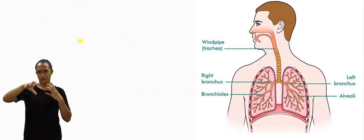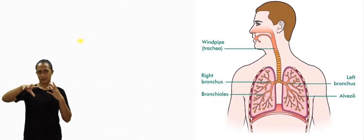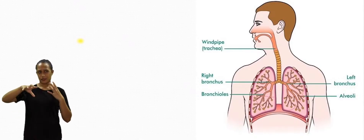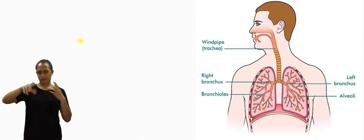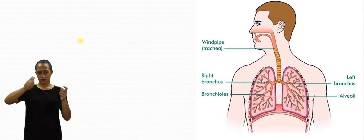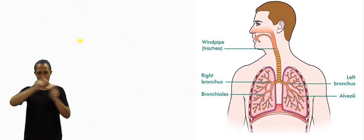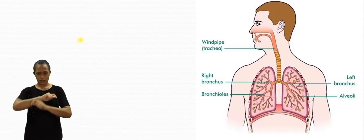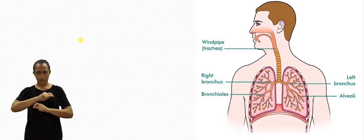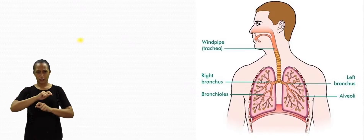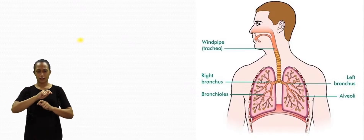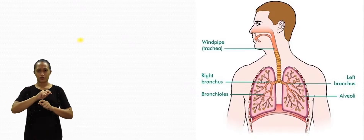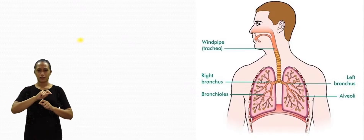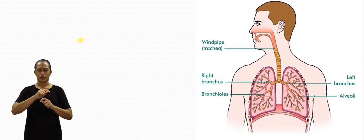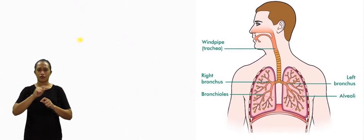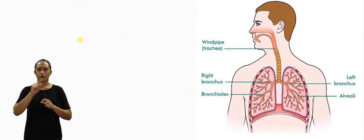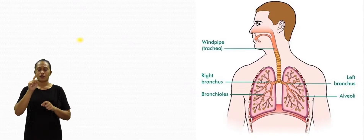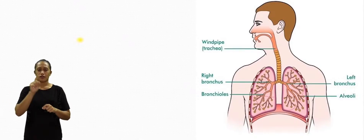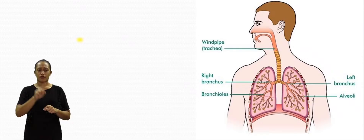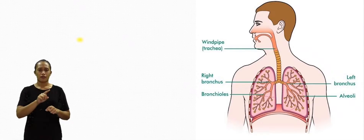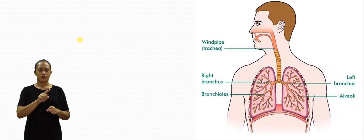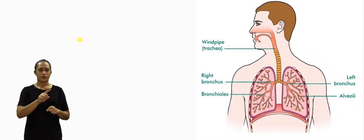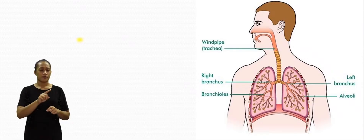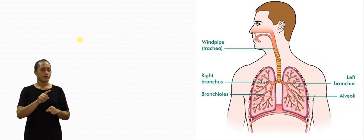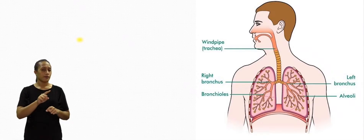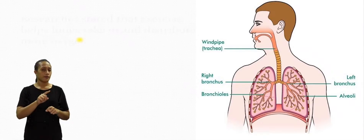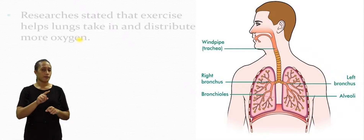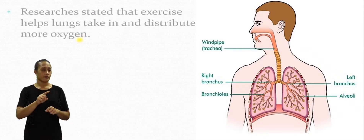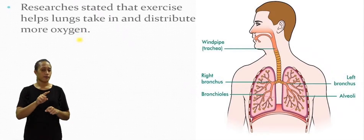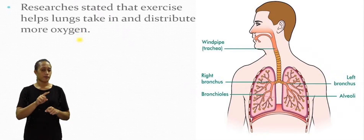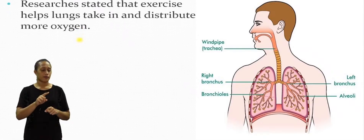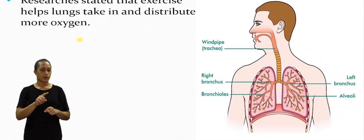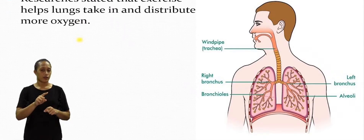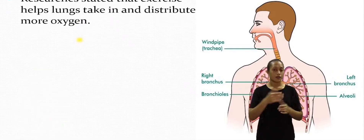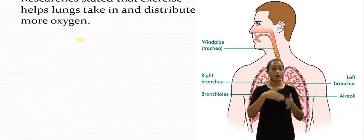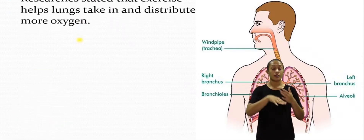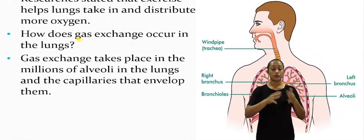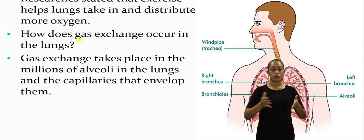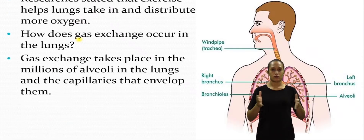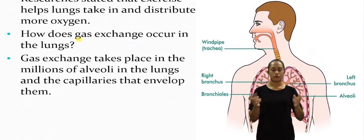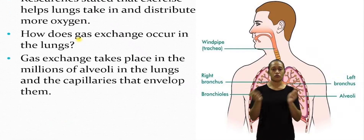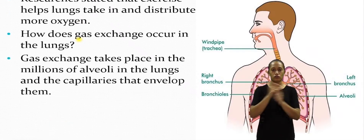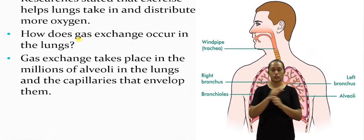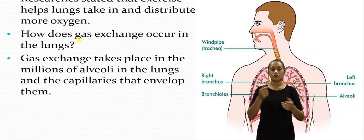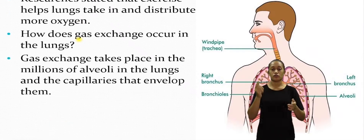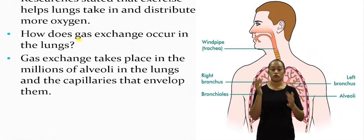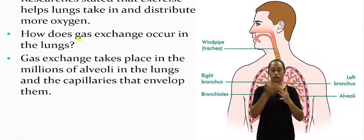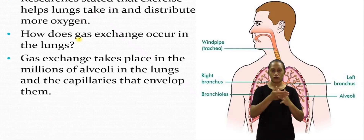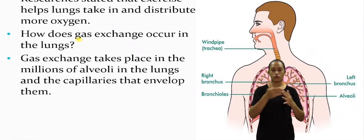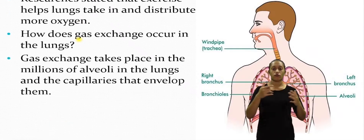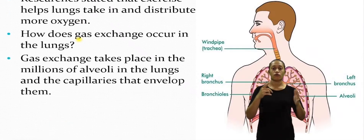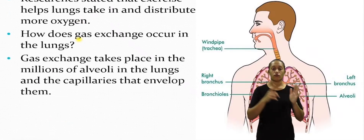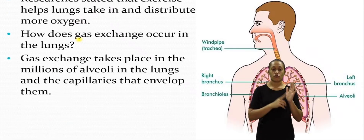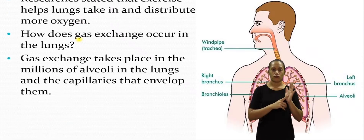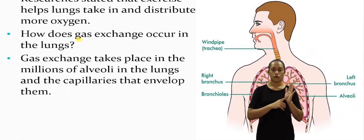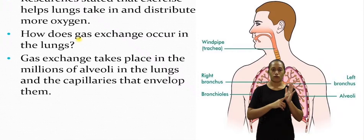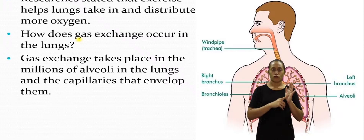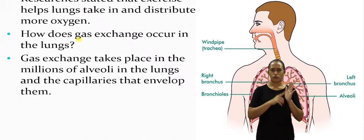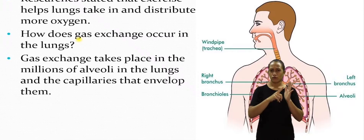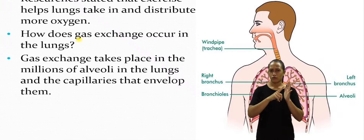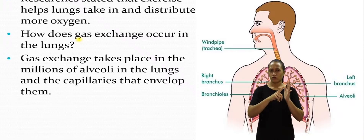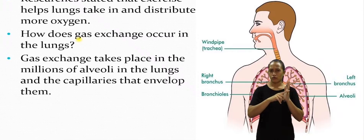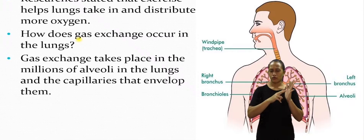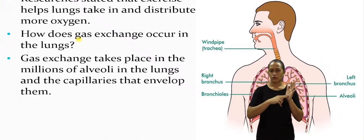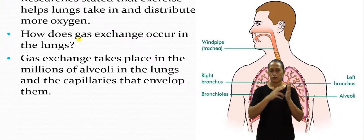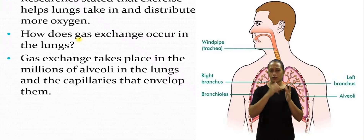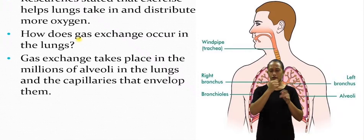lungs? How does gas exchange occurs in the lungs? Gas exchange takes place in the